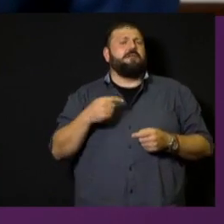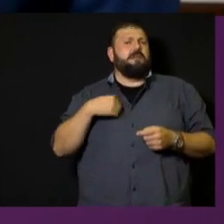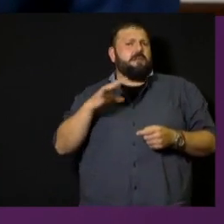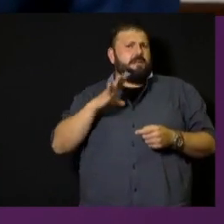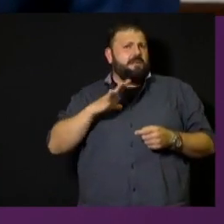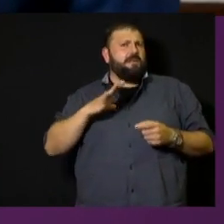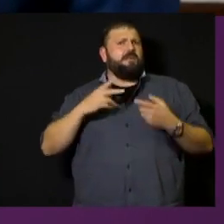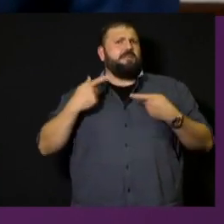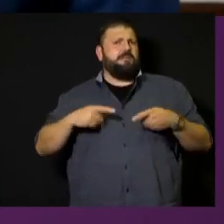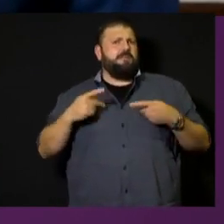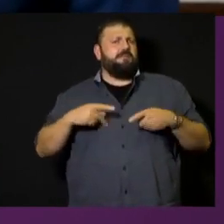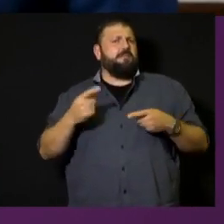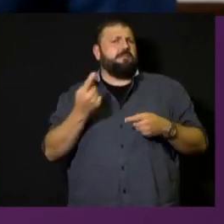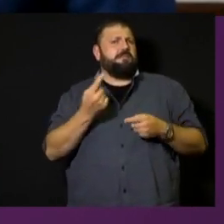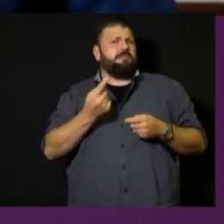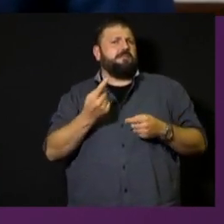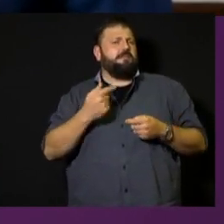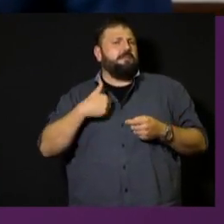real. There are people